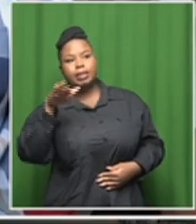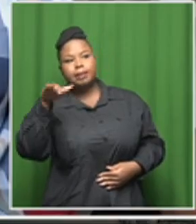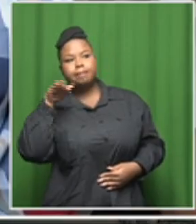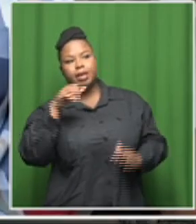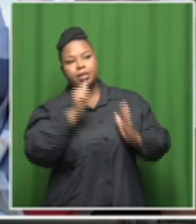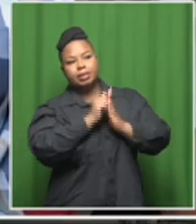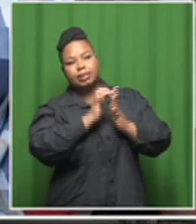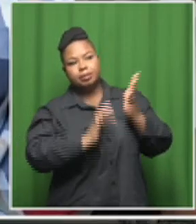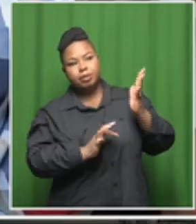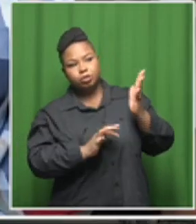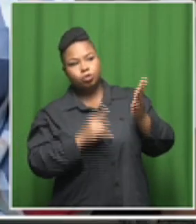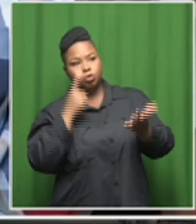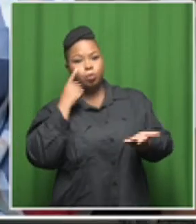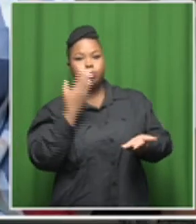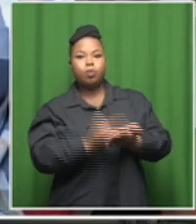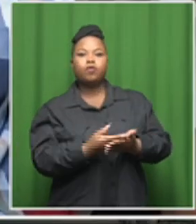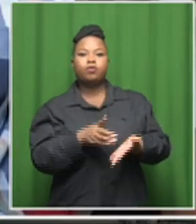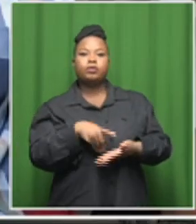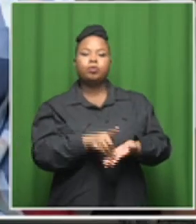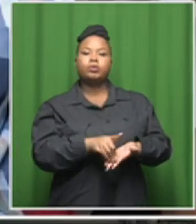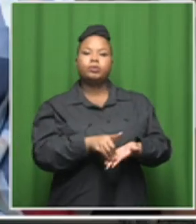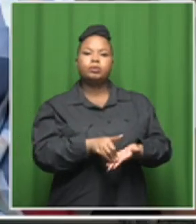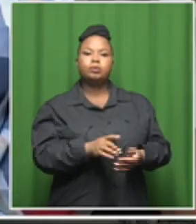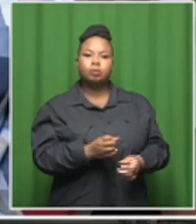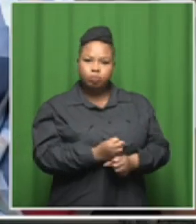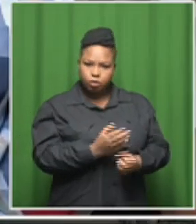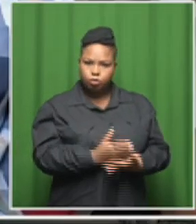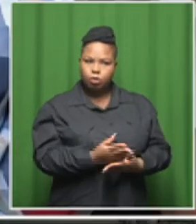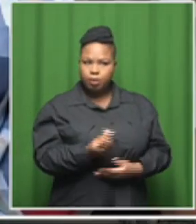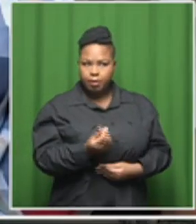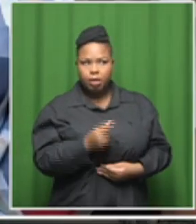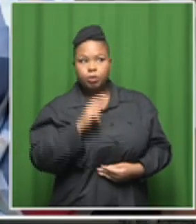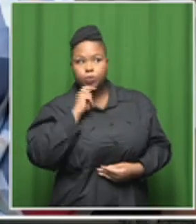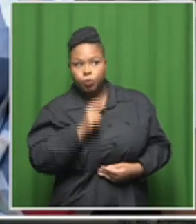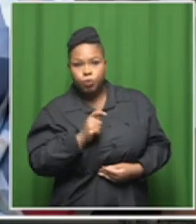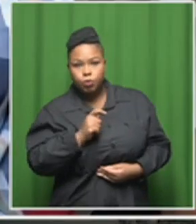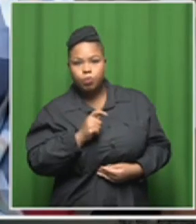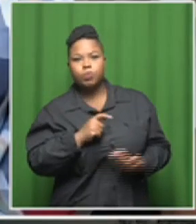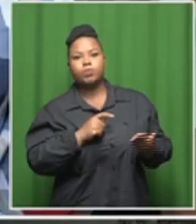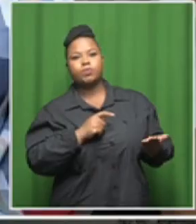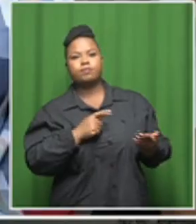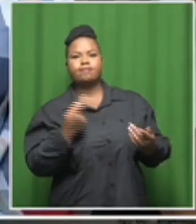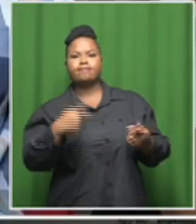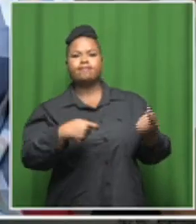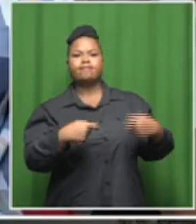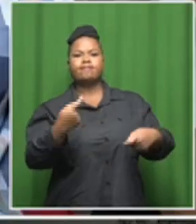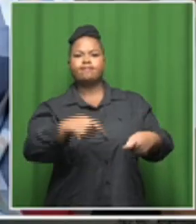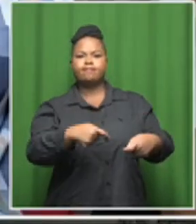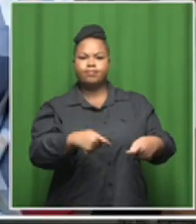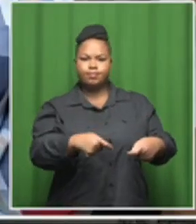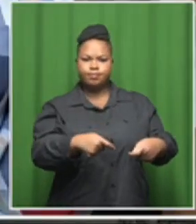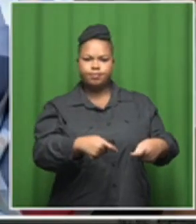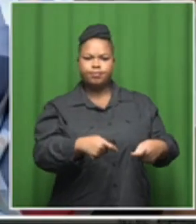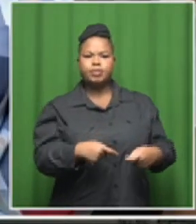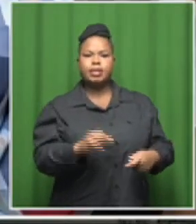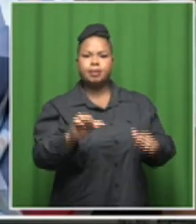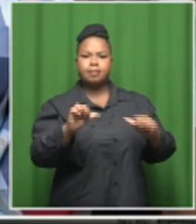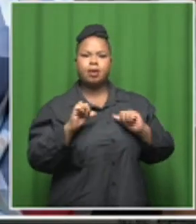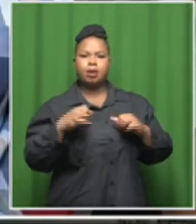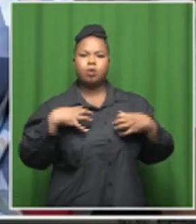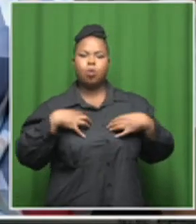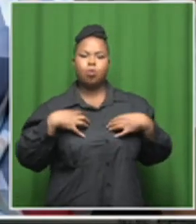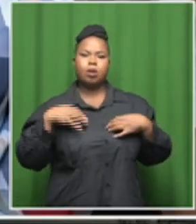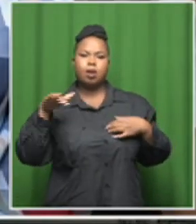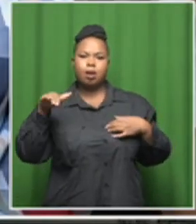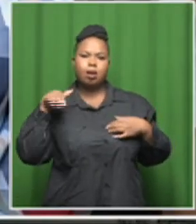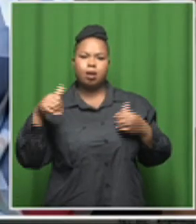statements and proof of deposits to ensure that the money that they are contributing actually finds its way into those